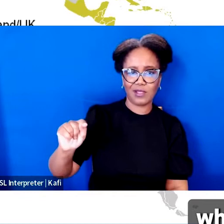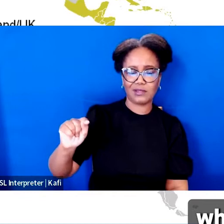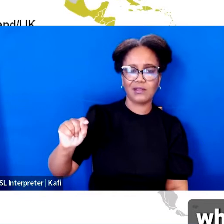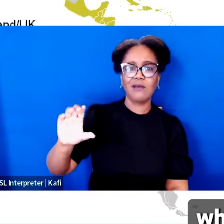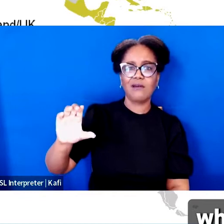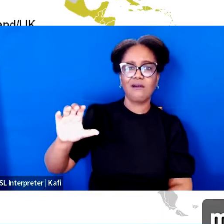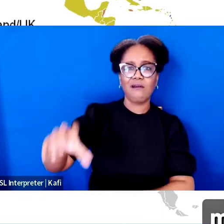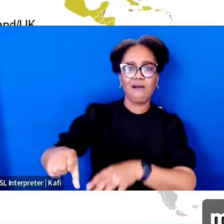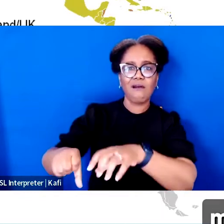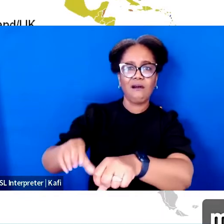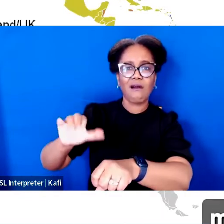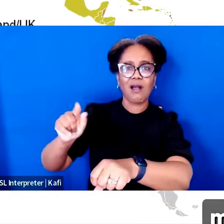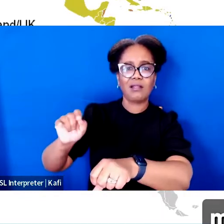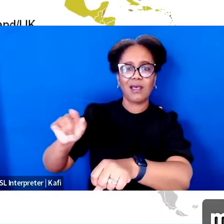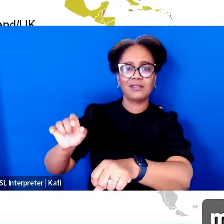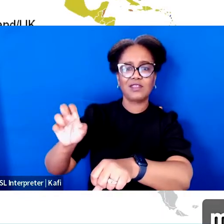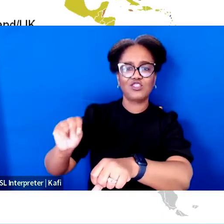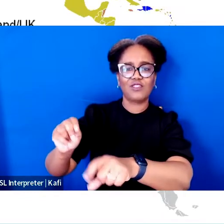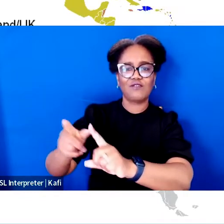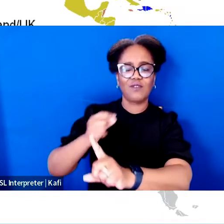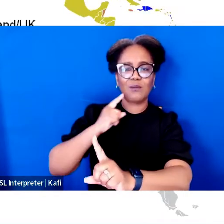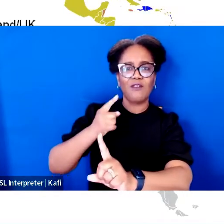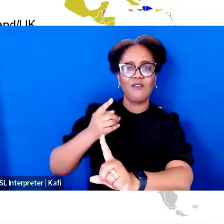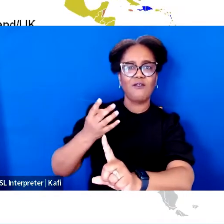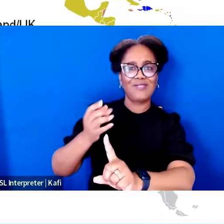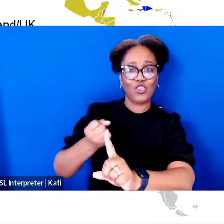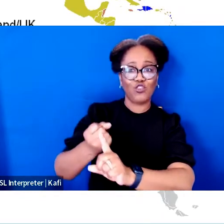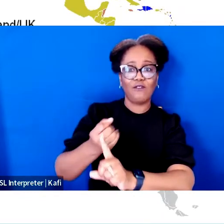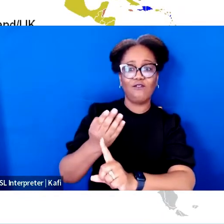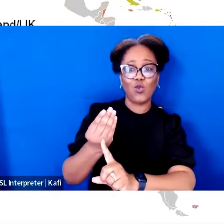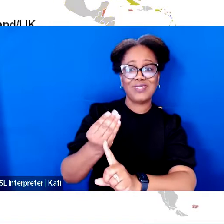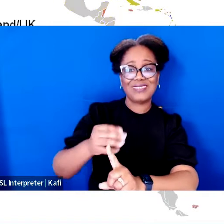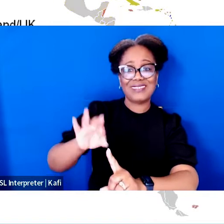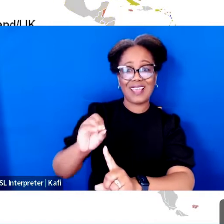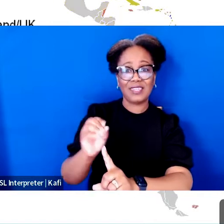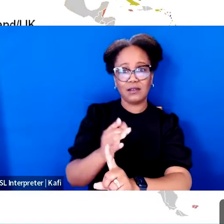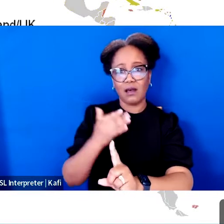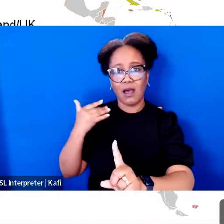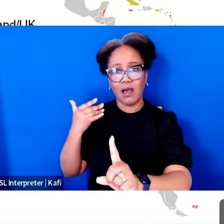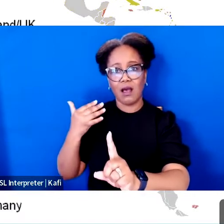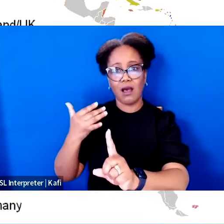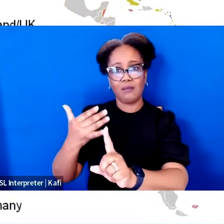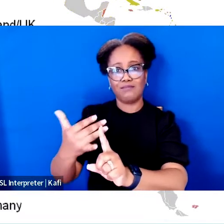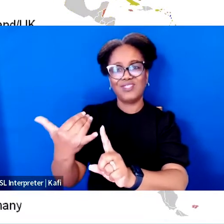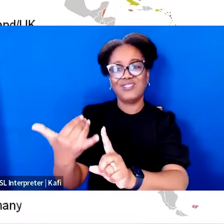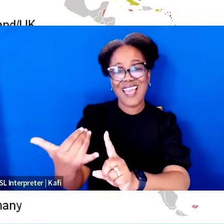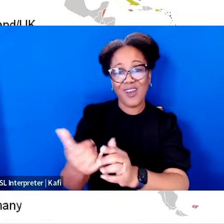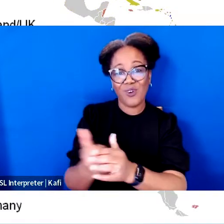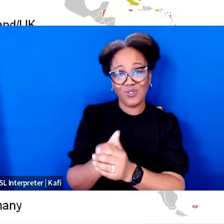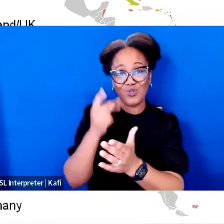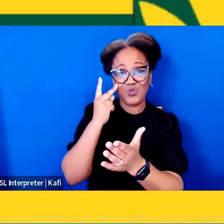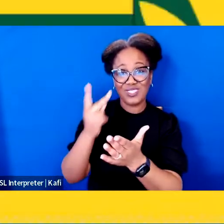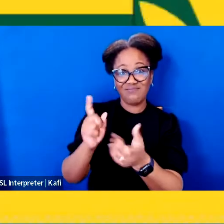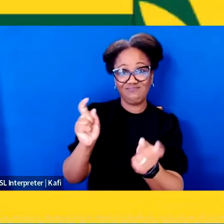to the displacement of millions of indigenous people, amongst other things. I am currently, next slide, please,